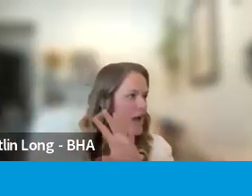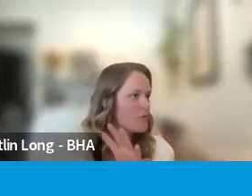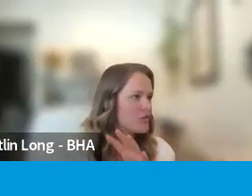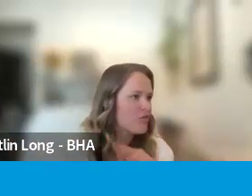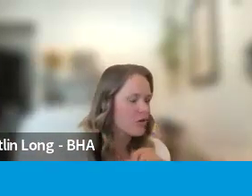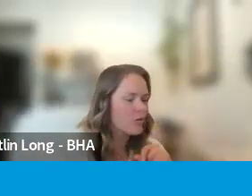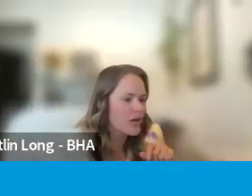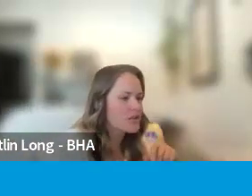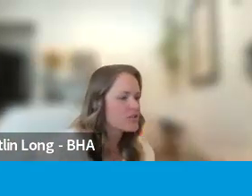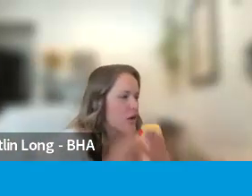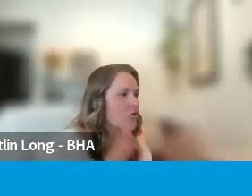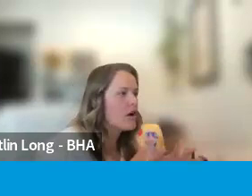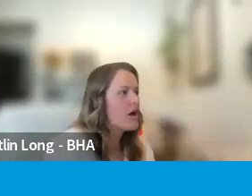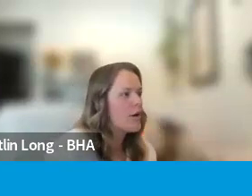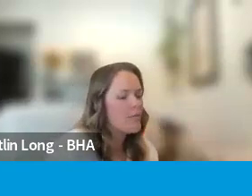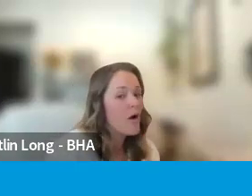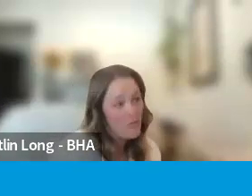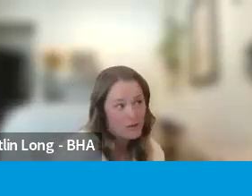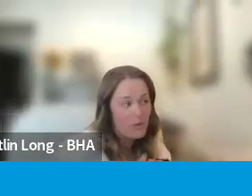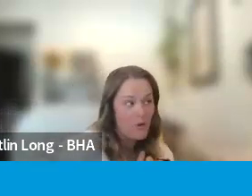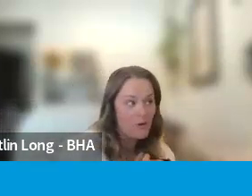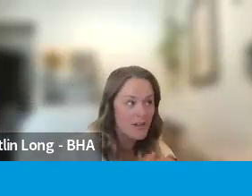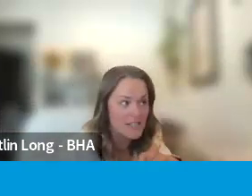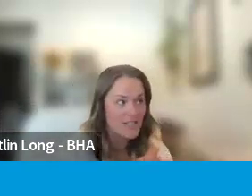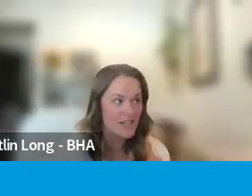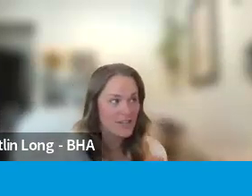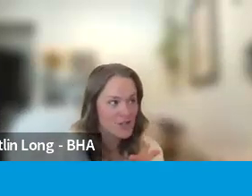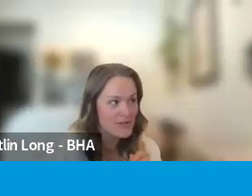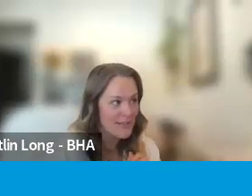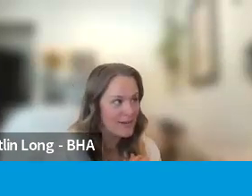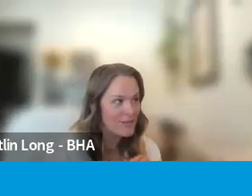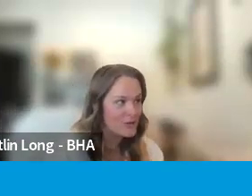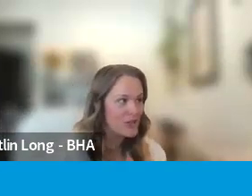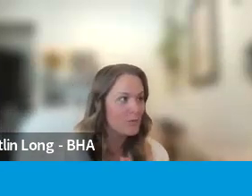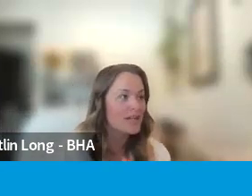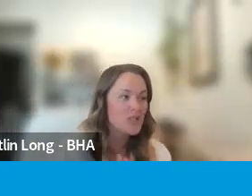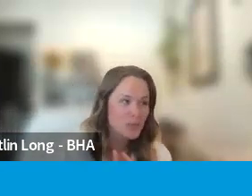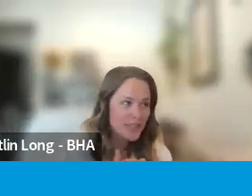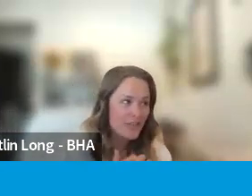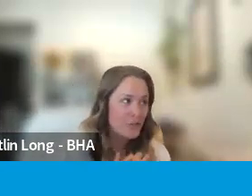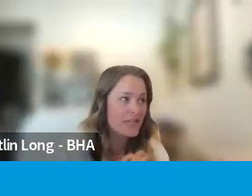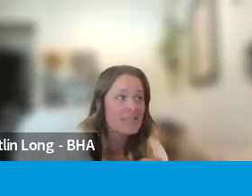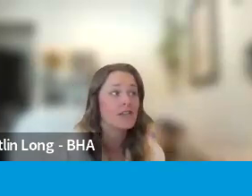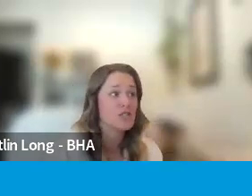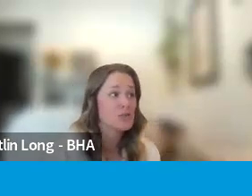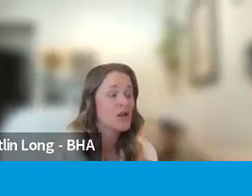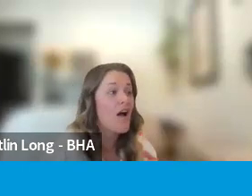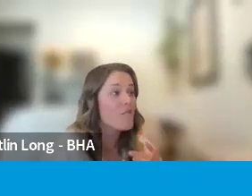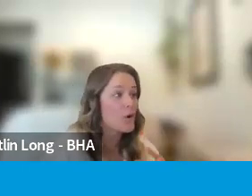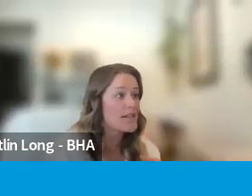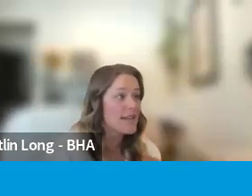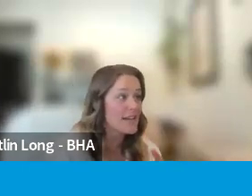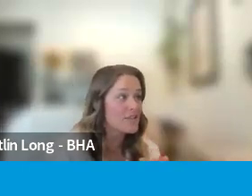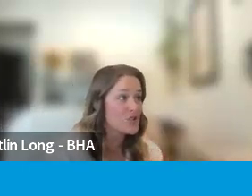staggered like that forward. So hopefully we won't be running into any issues like that in the future, but I do believe everybody is